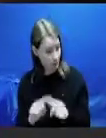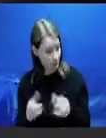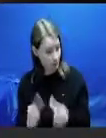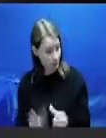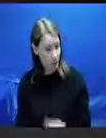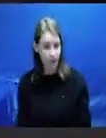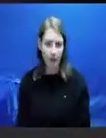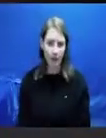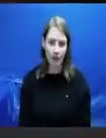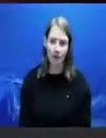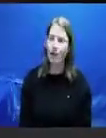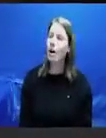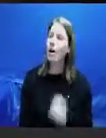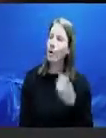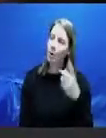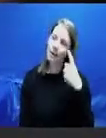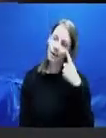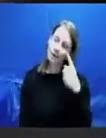knew he was talking about a woman.